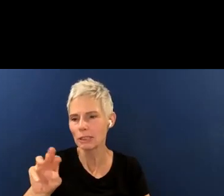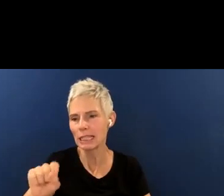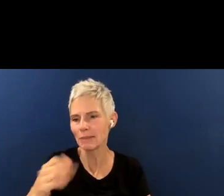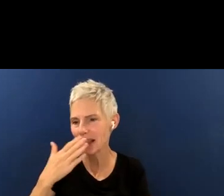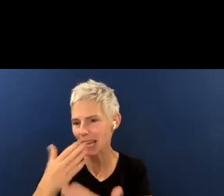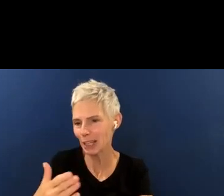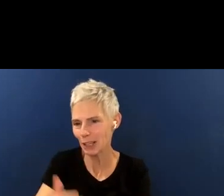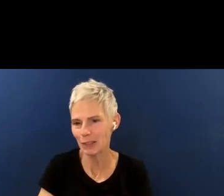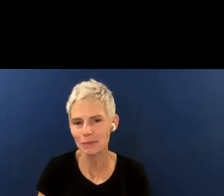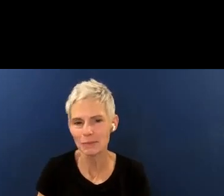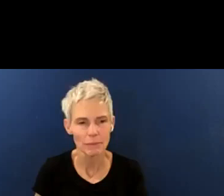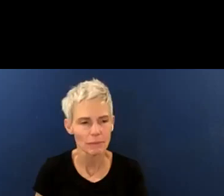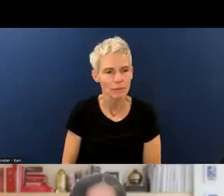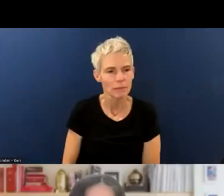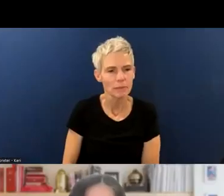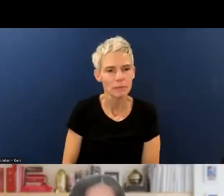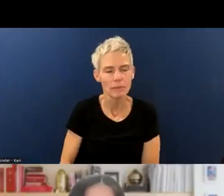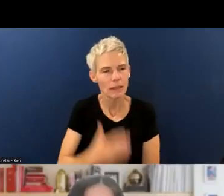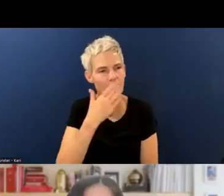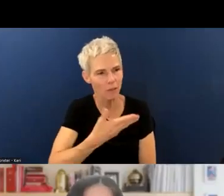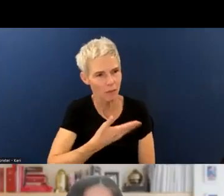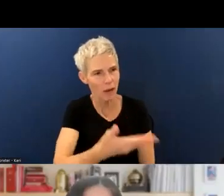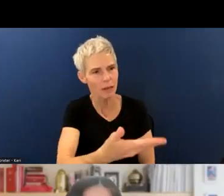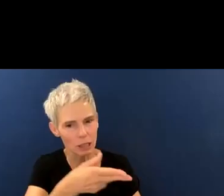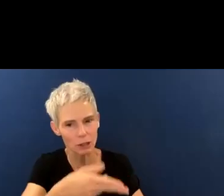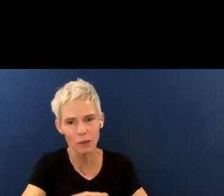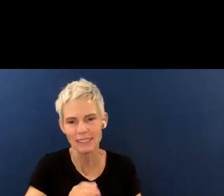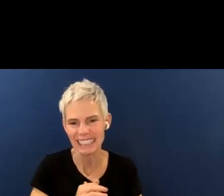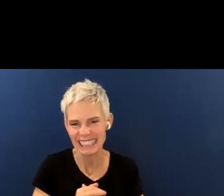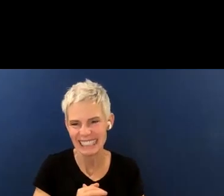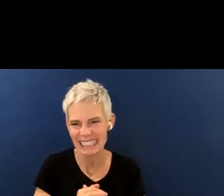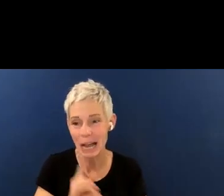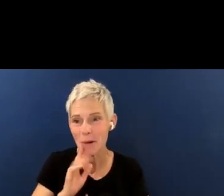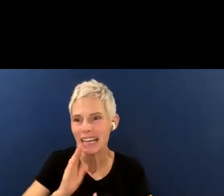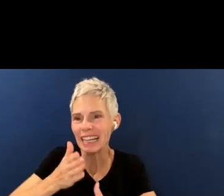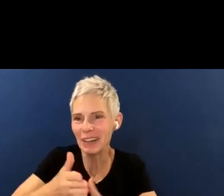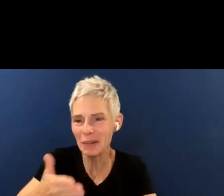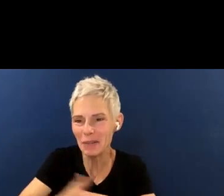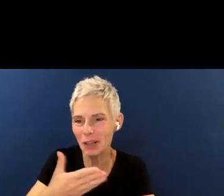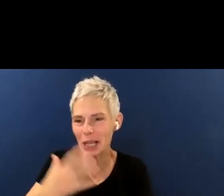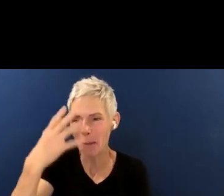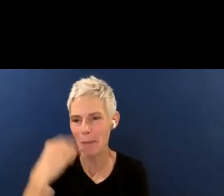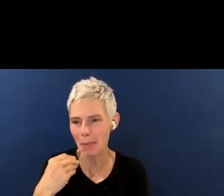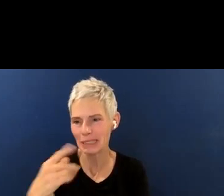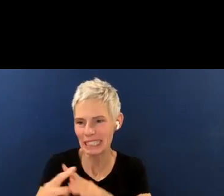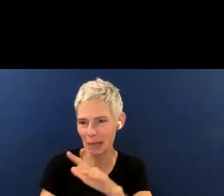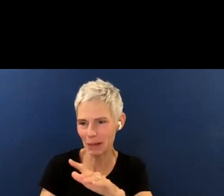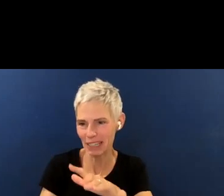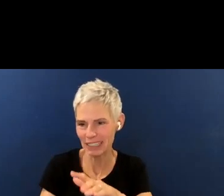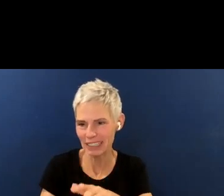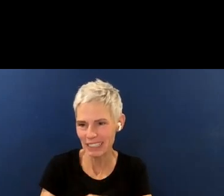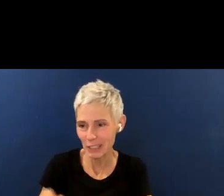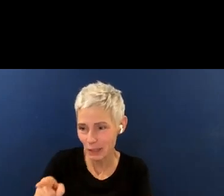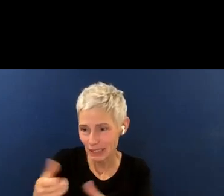Hafiza. Thank you for having me. If I could intervene before she disappears, Steph, if you're still